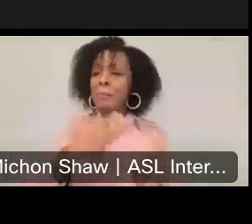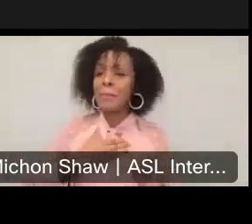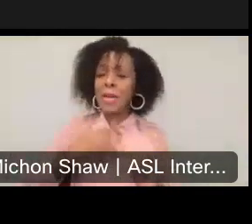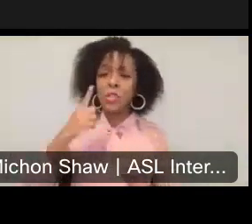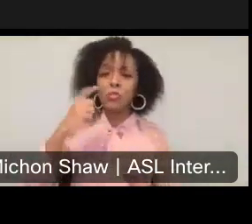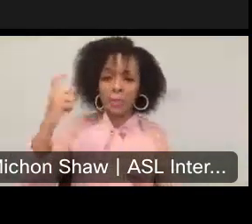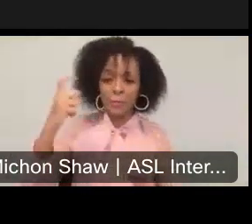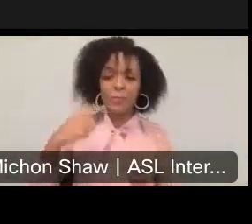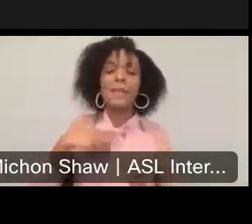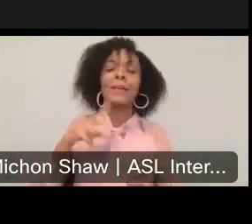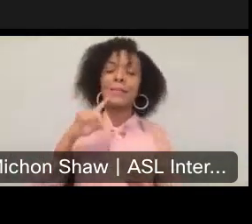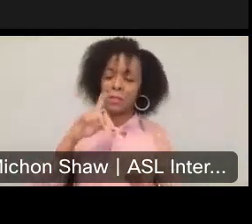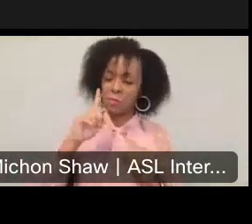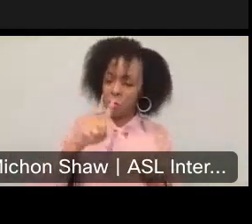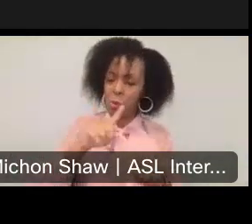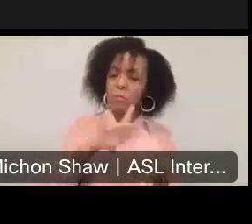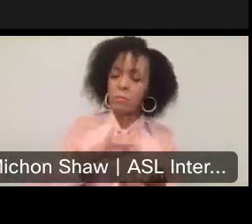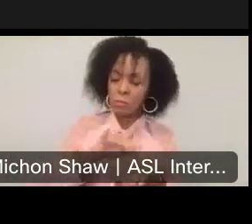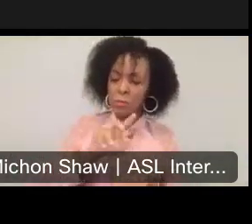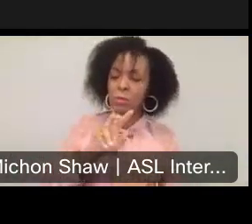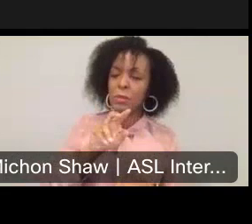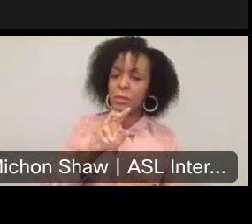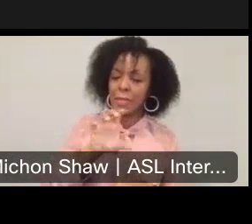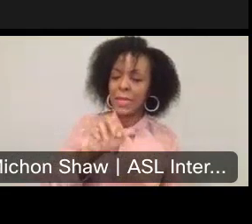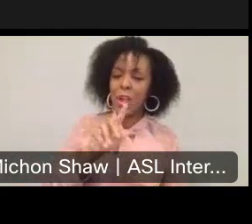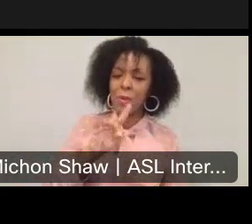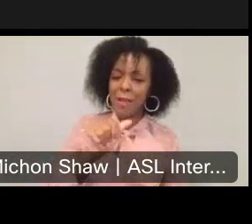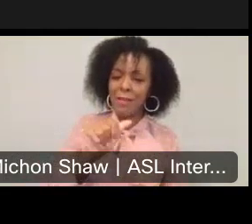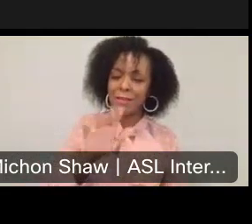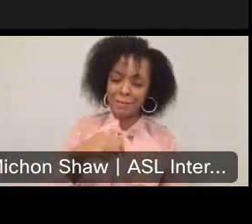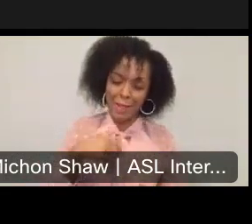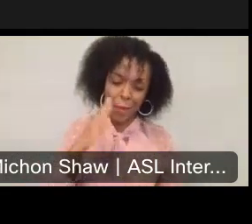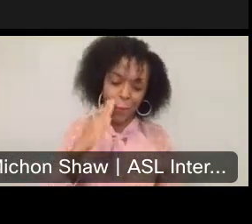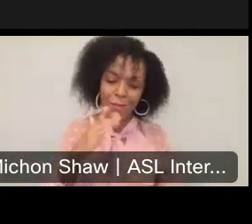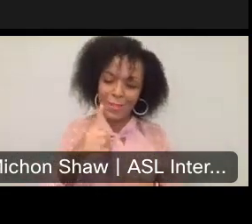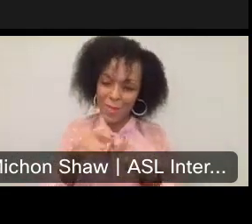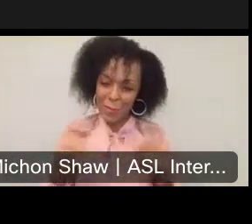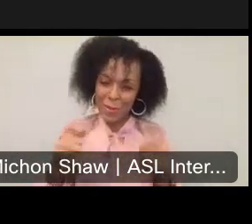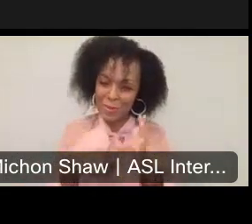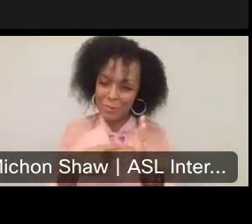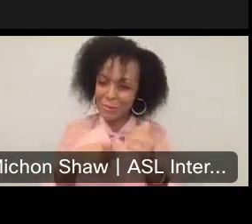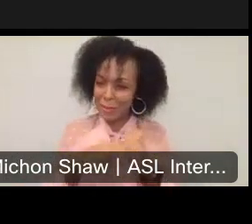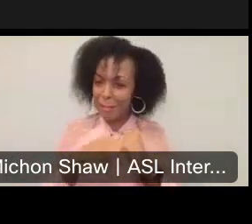Carolina, and I'm going to wrap it up, because sometimes I can get a little long as a teacher. Me too. You're